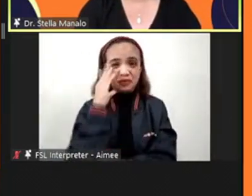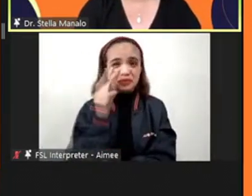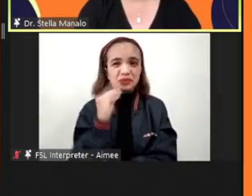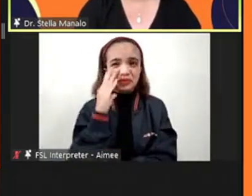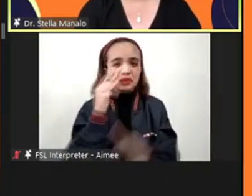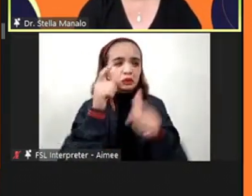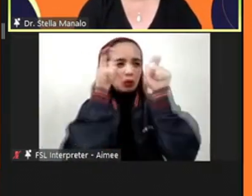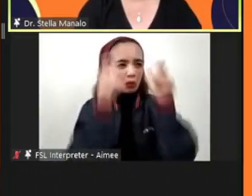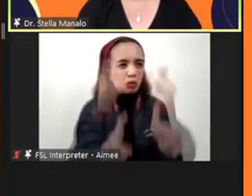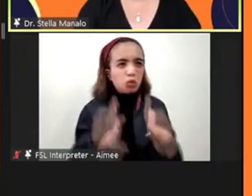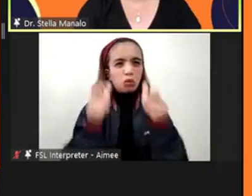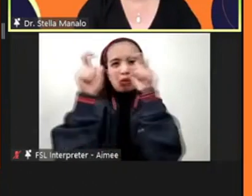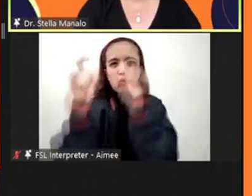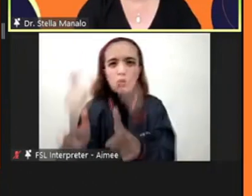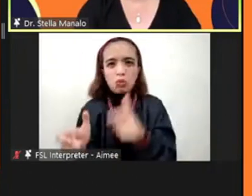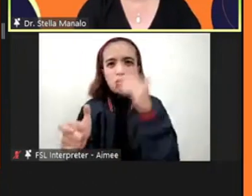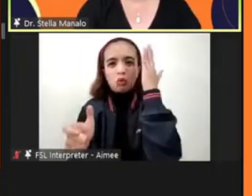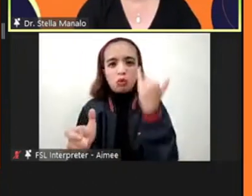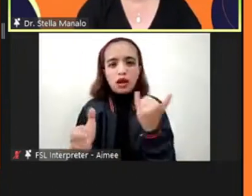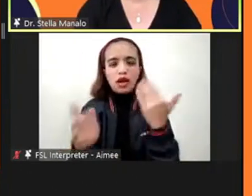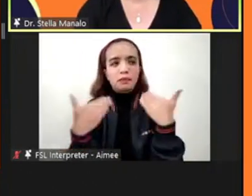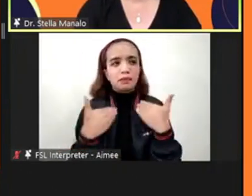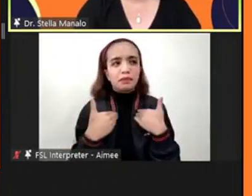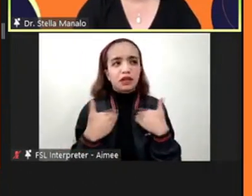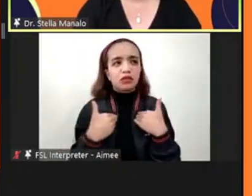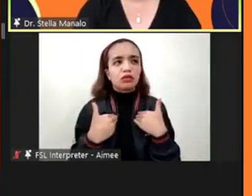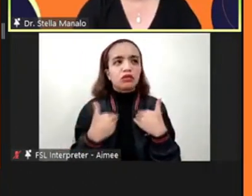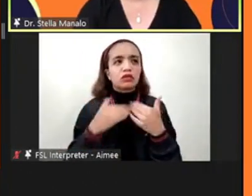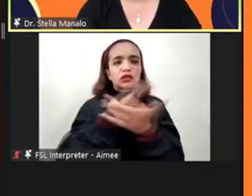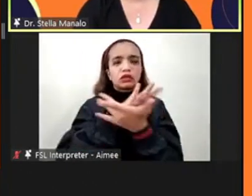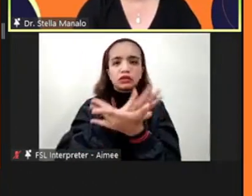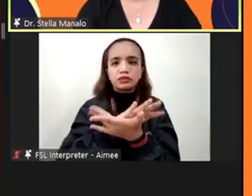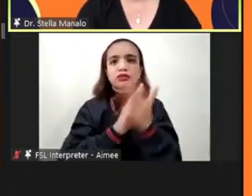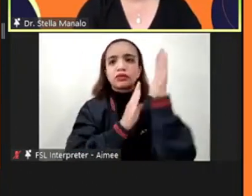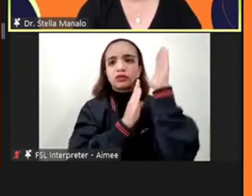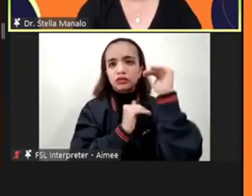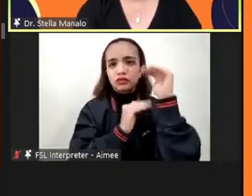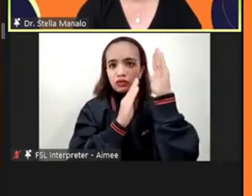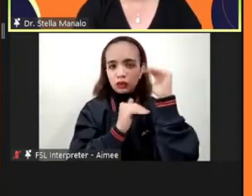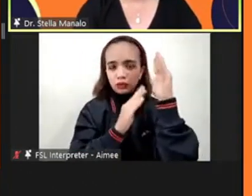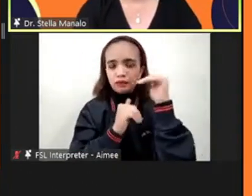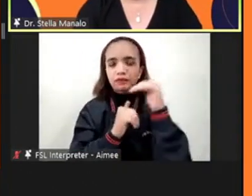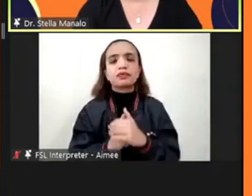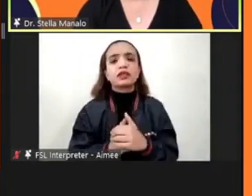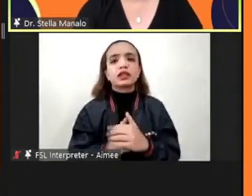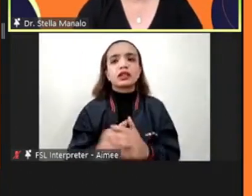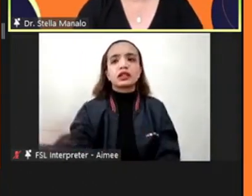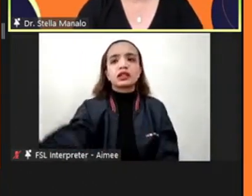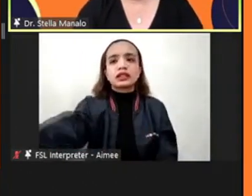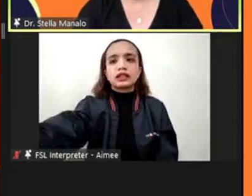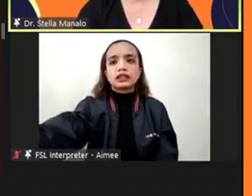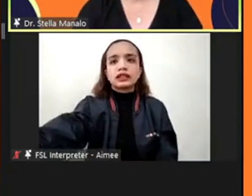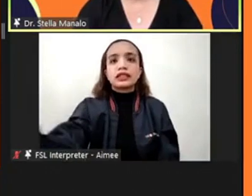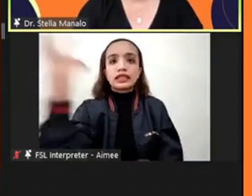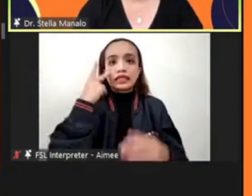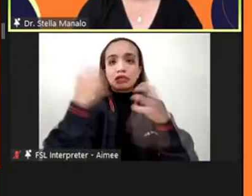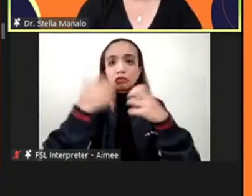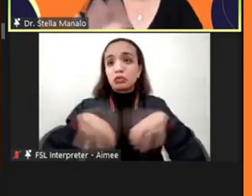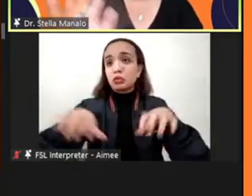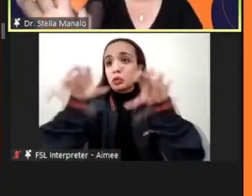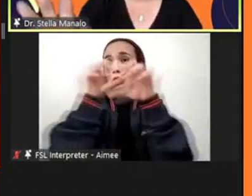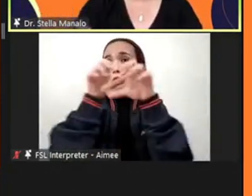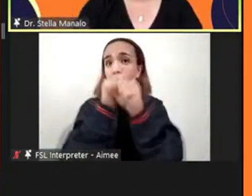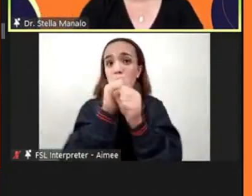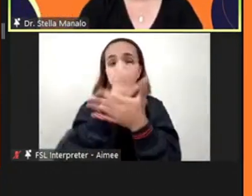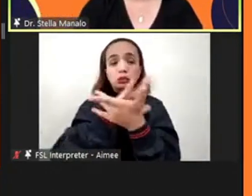lockdown due to the COVID pandemic. Hopefully, we are seeing the end of this pandemic. Medyo